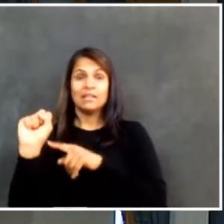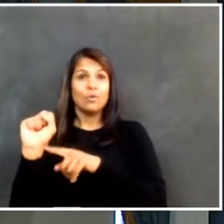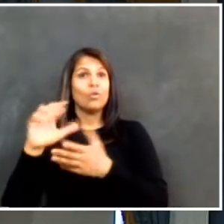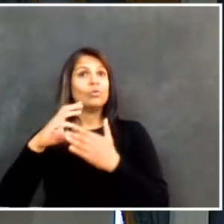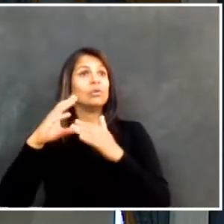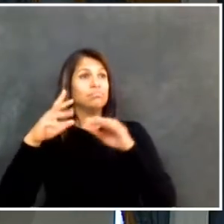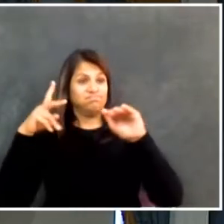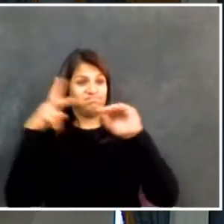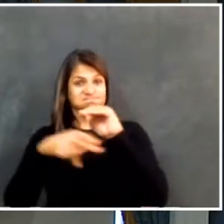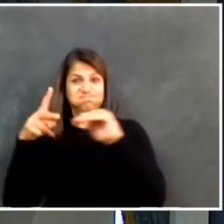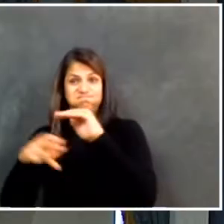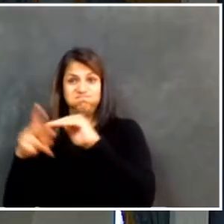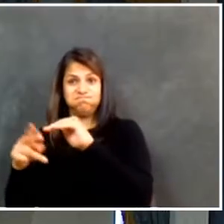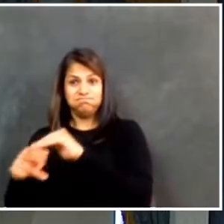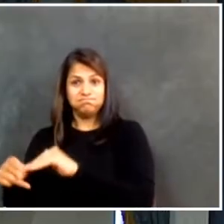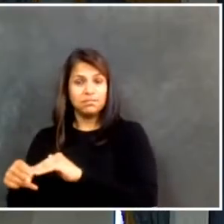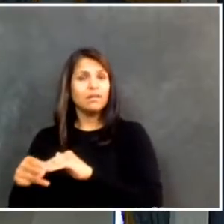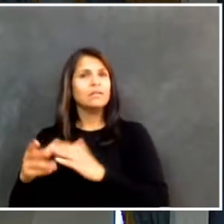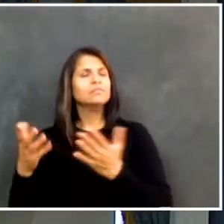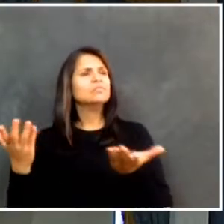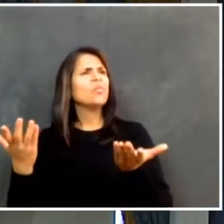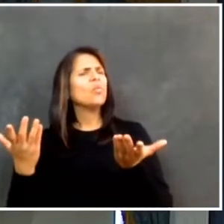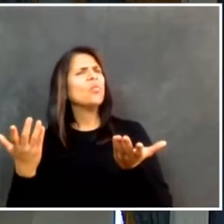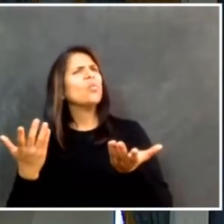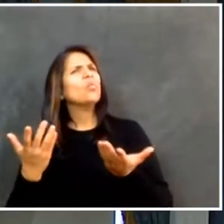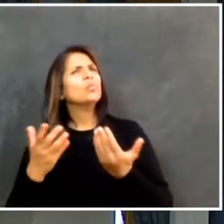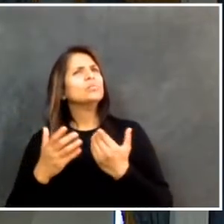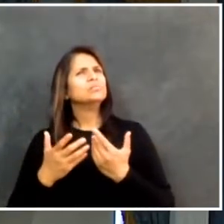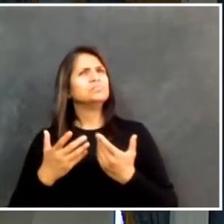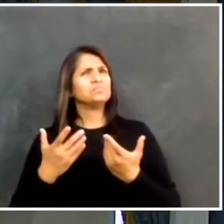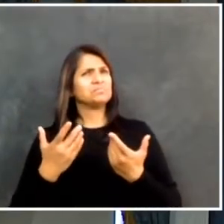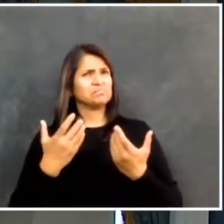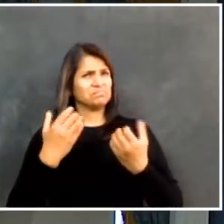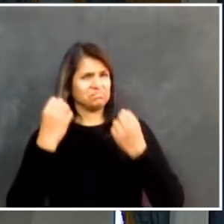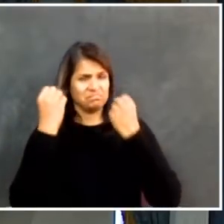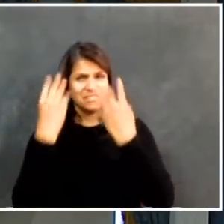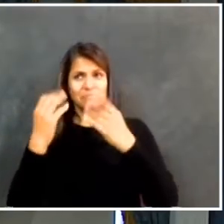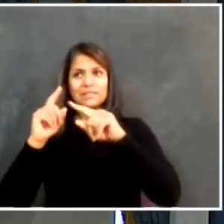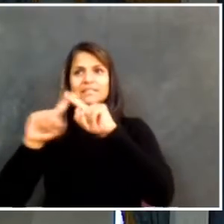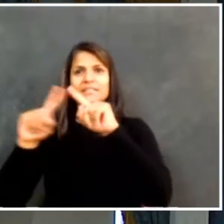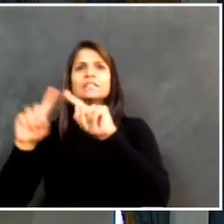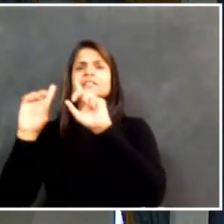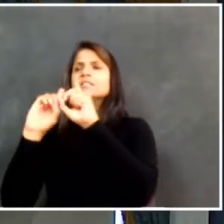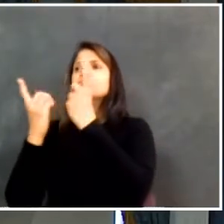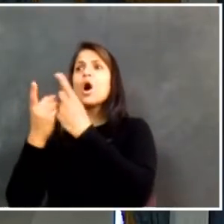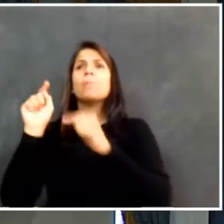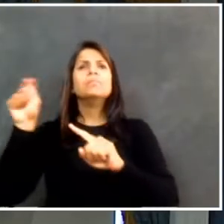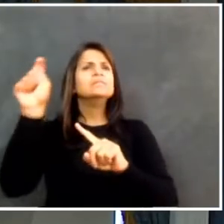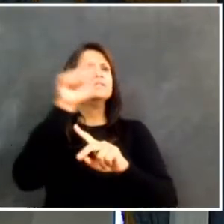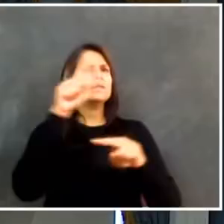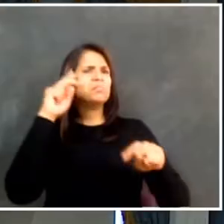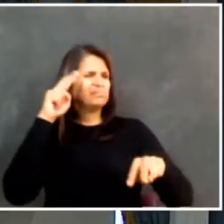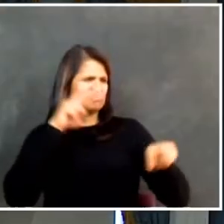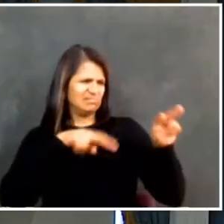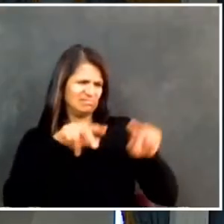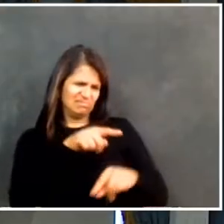CBC and others say that that's way too low. How are you going to fill this gap?